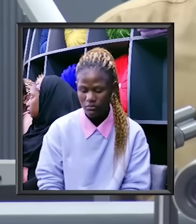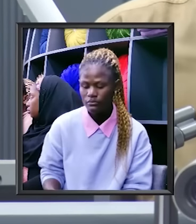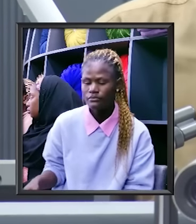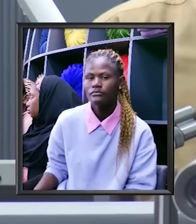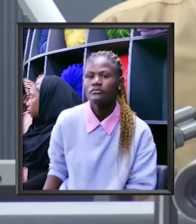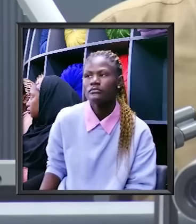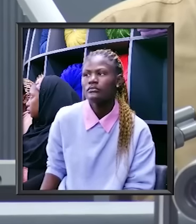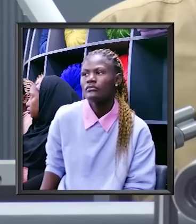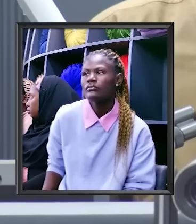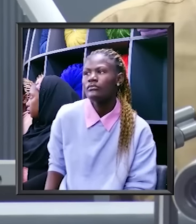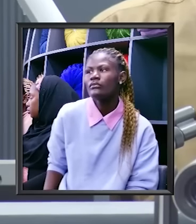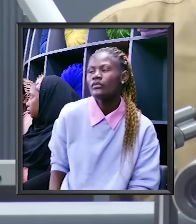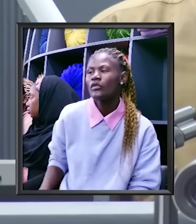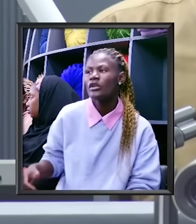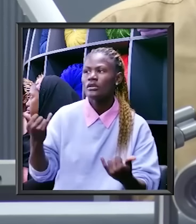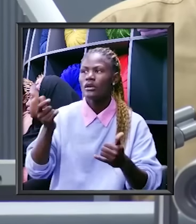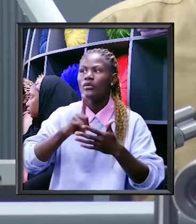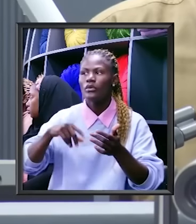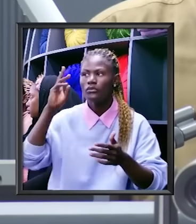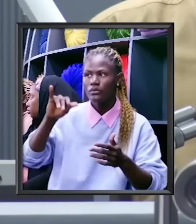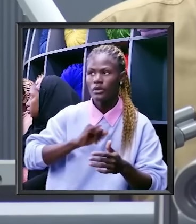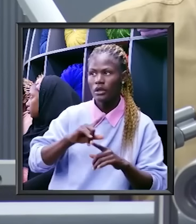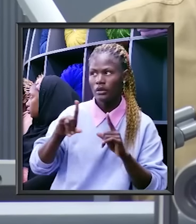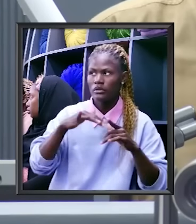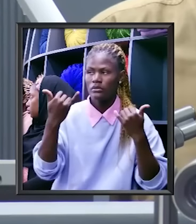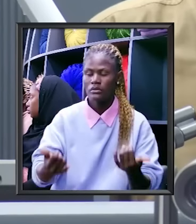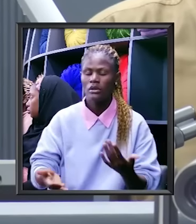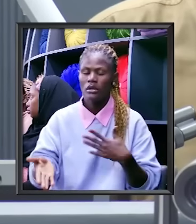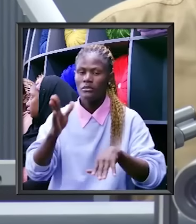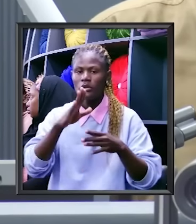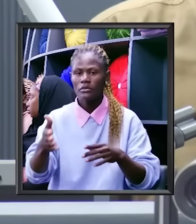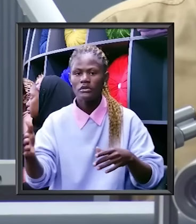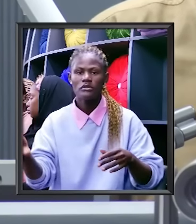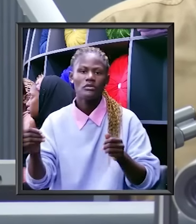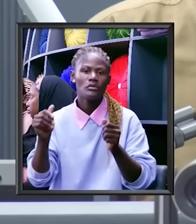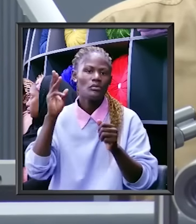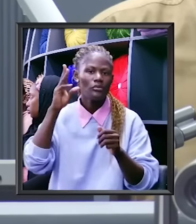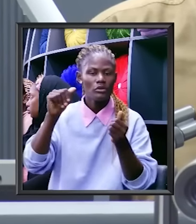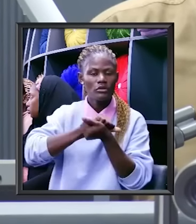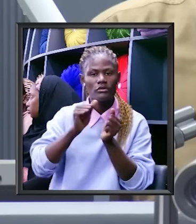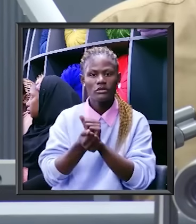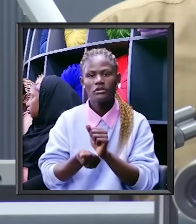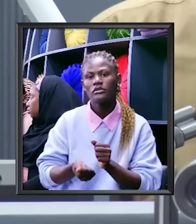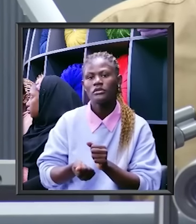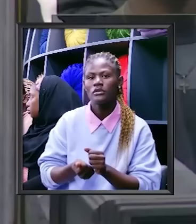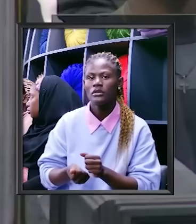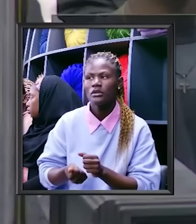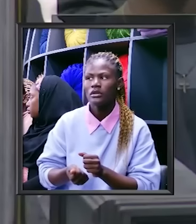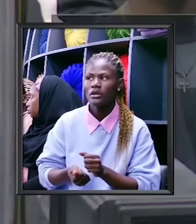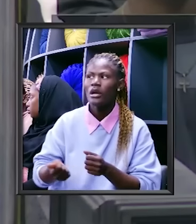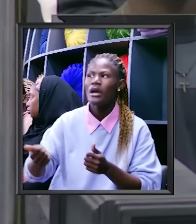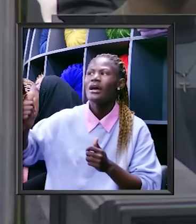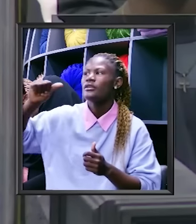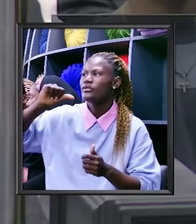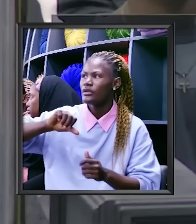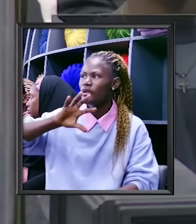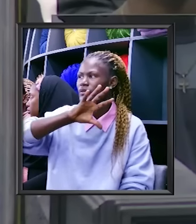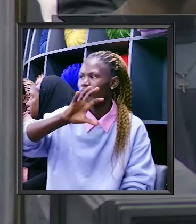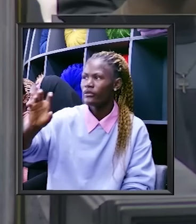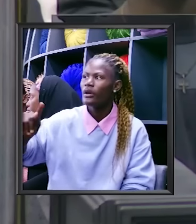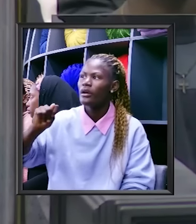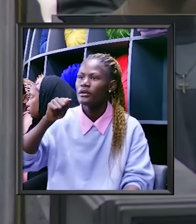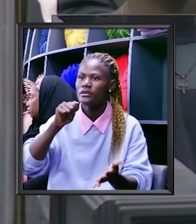will I do now? He said, I should wait, maybe this thing will change. After a while again, another 500,000 came in